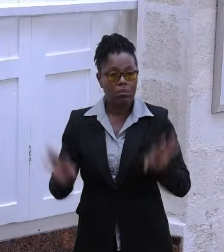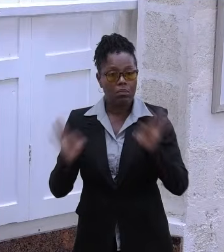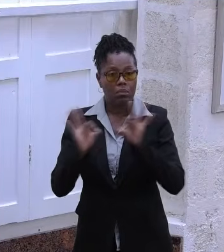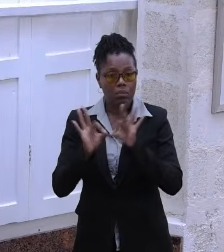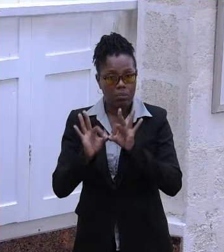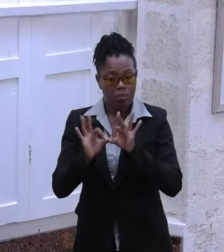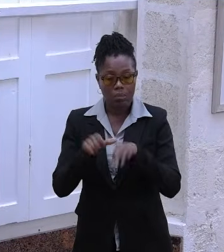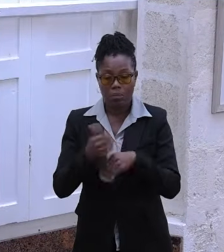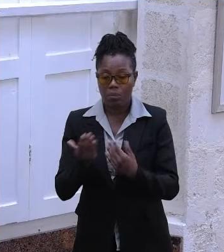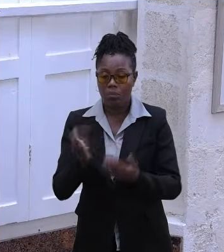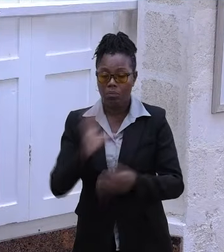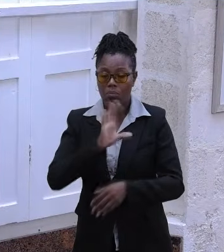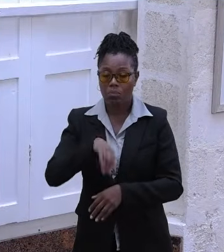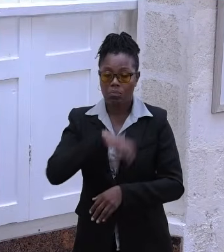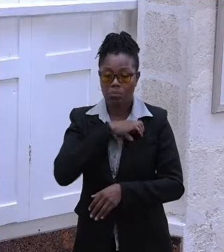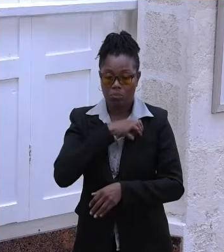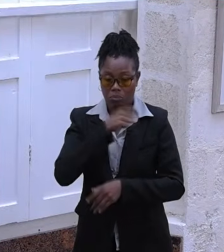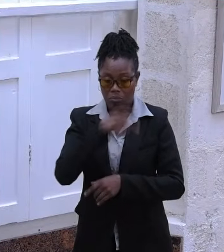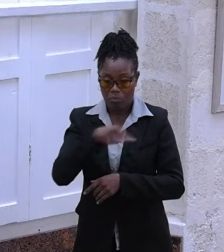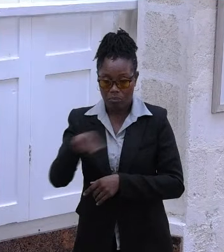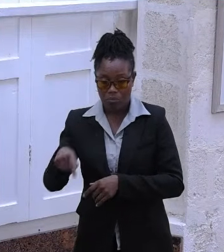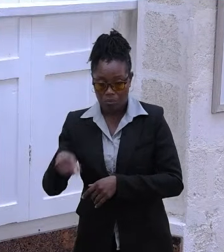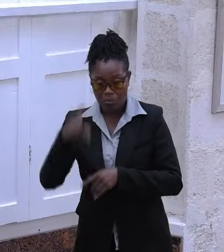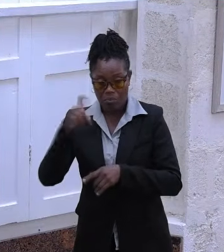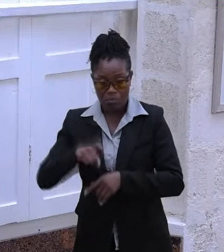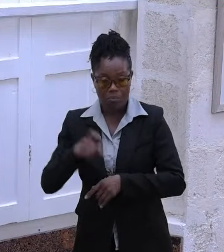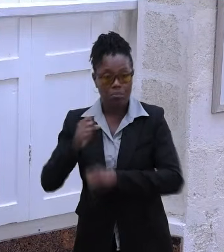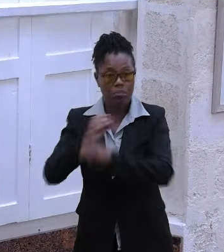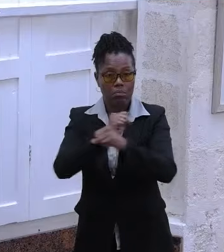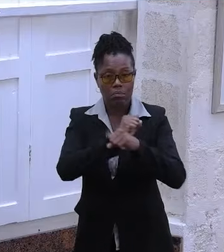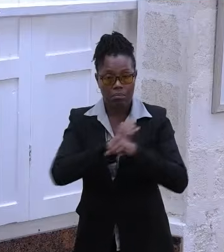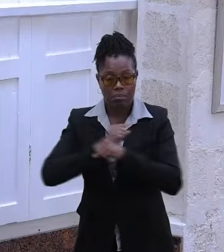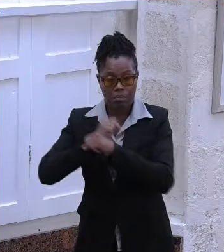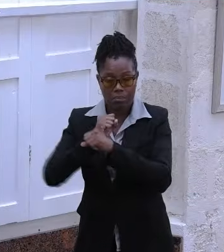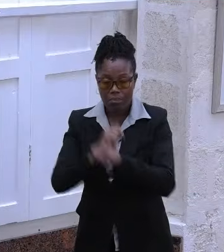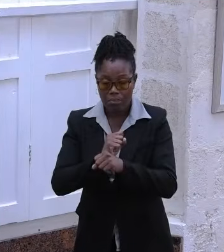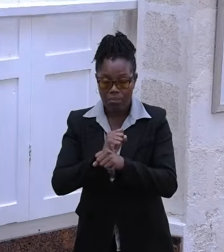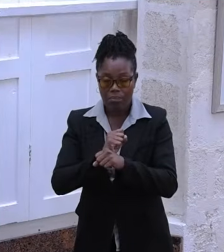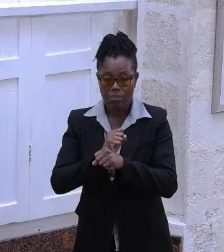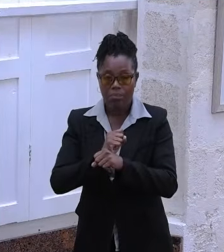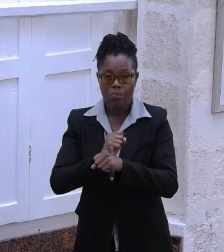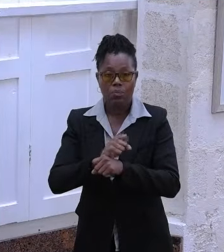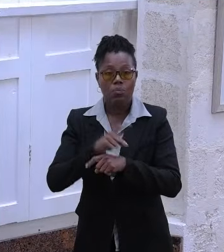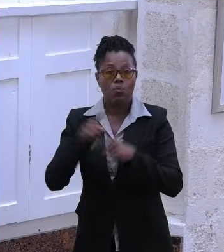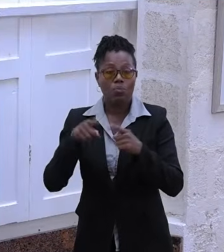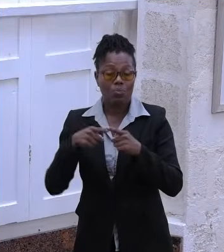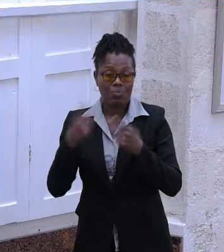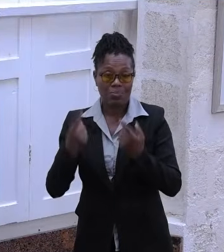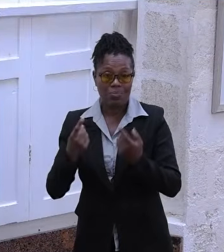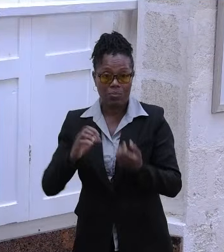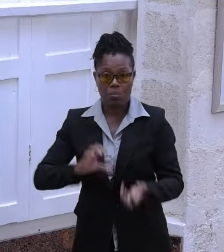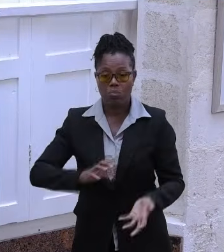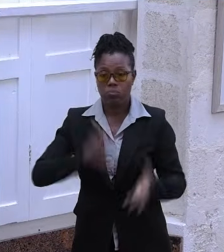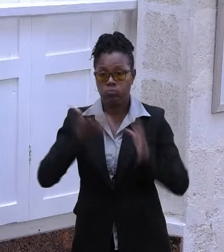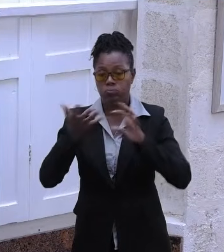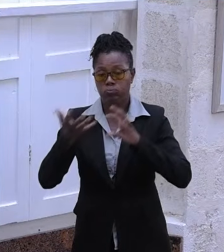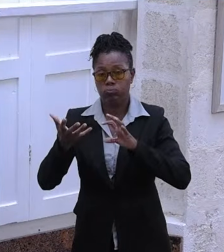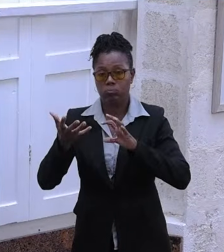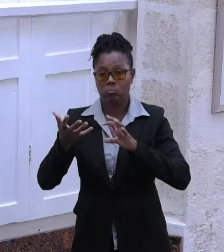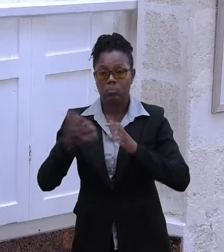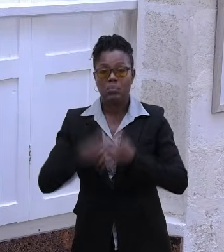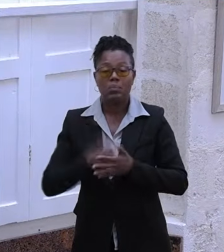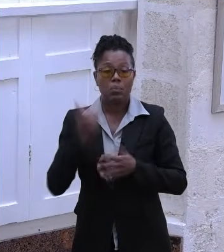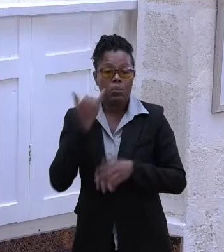the citizens must be protected when there is a crisis. And if the